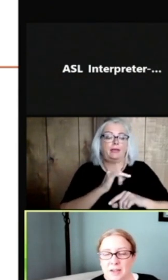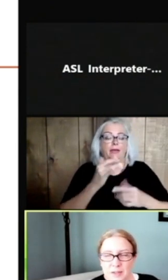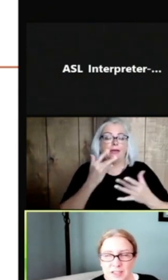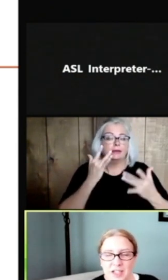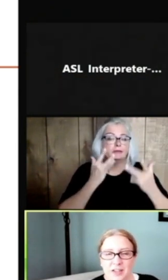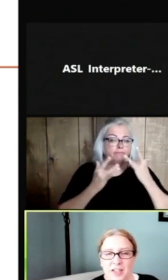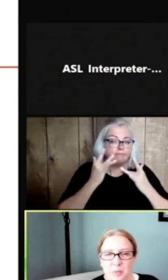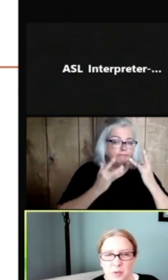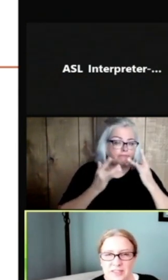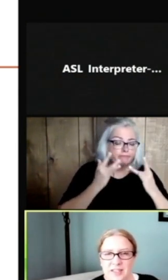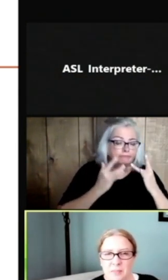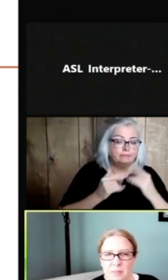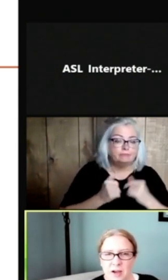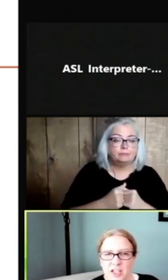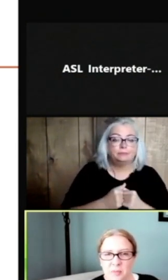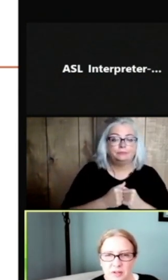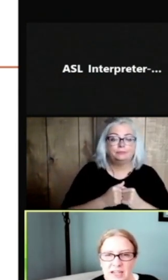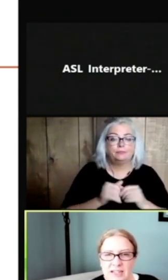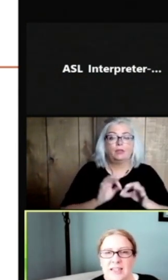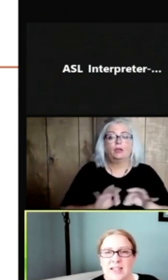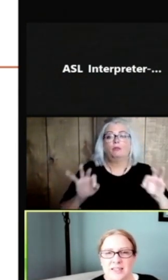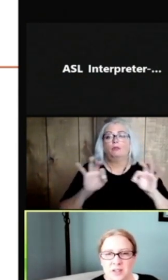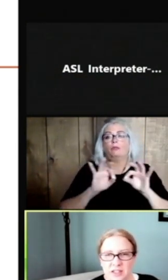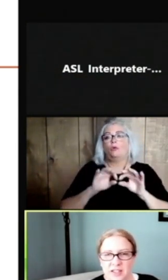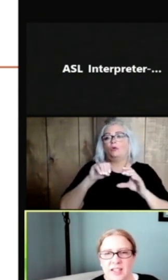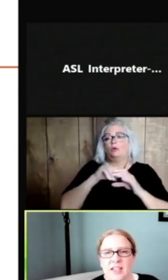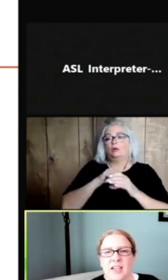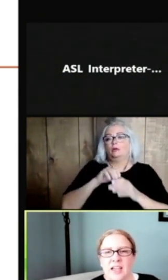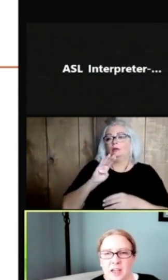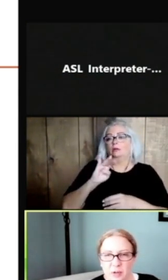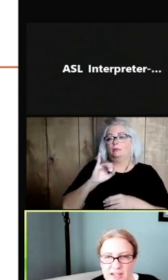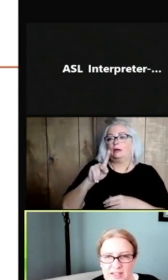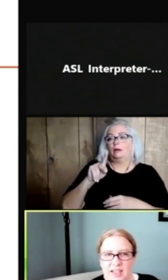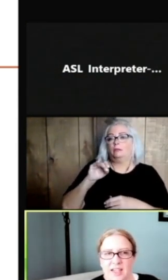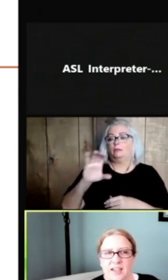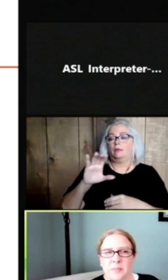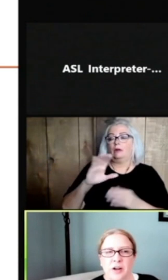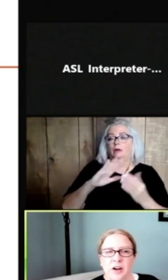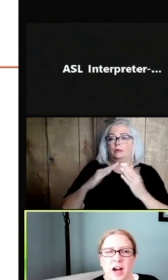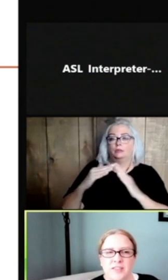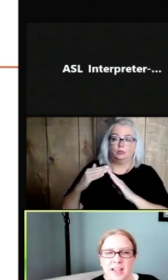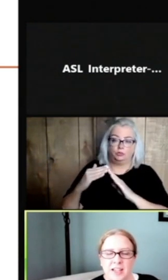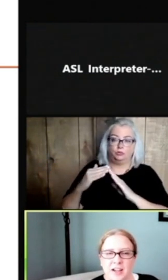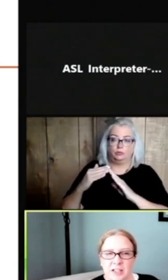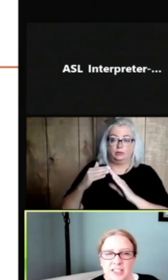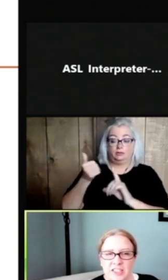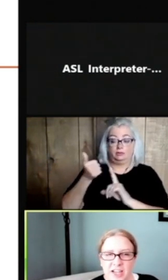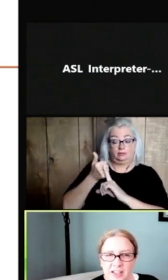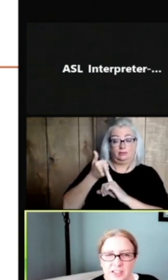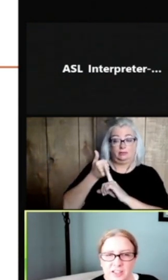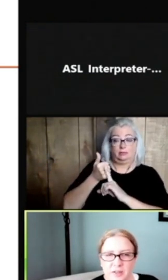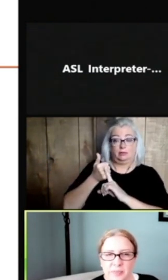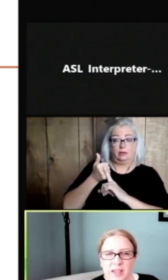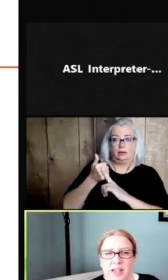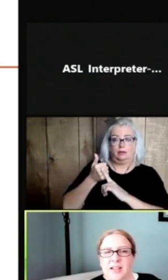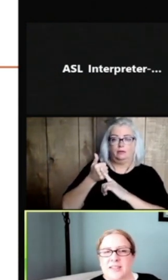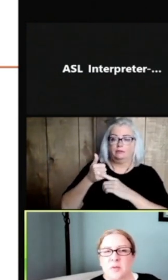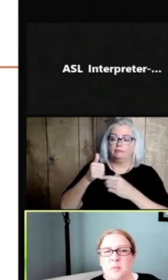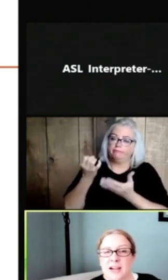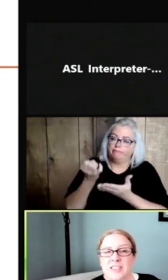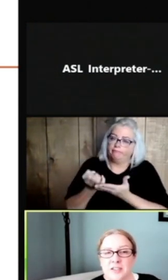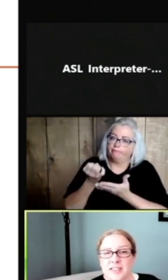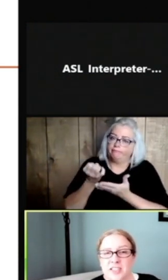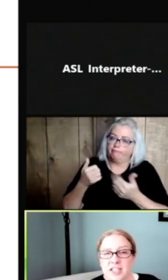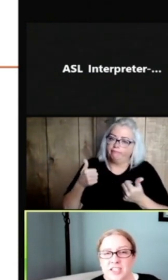is particularly important in BIPOC communities that historically and presently are often economically challenged.